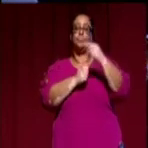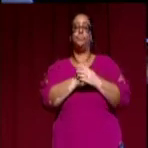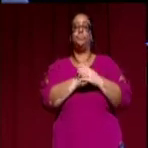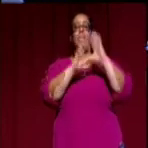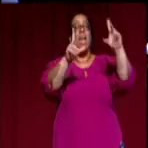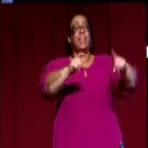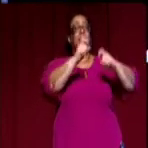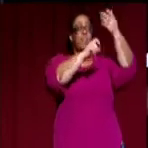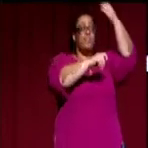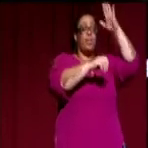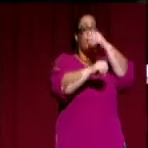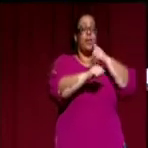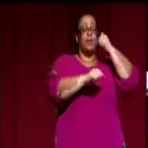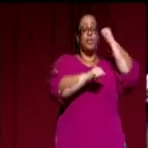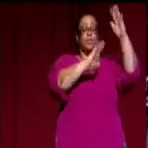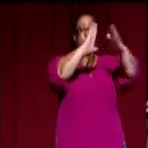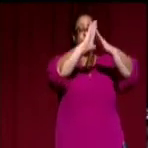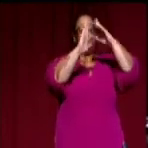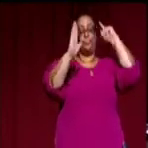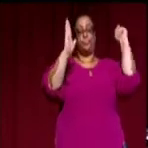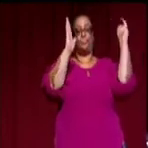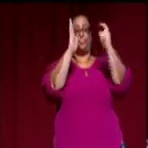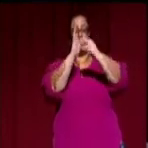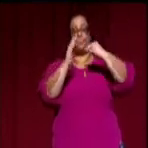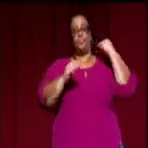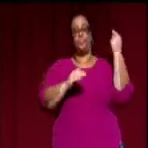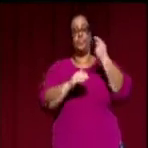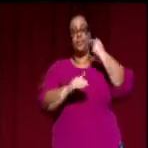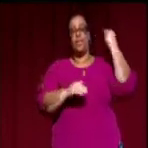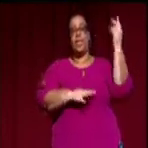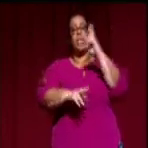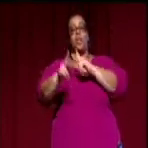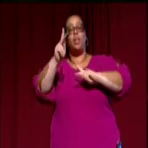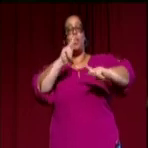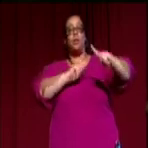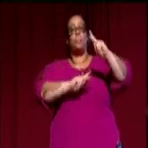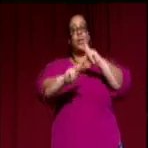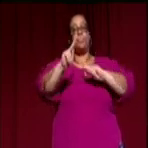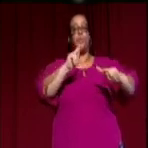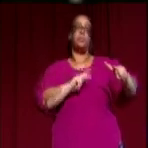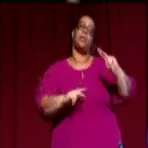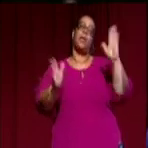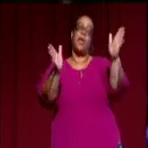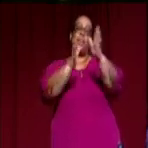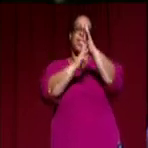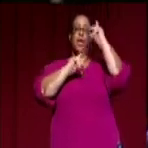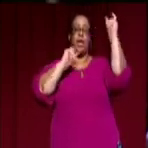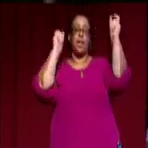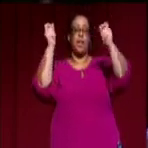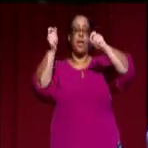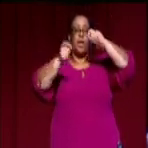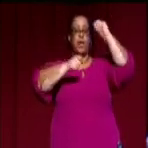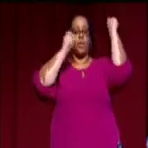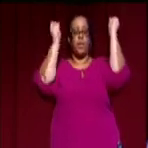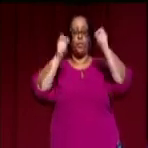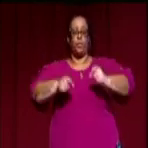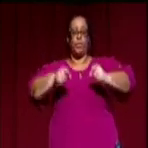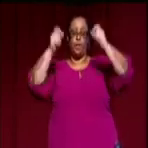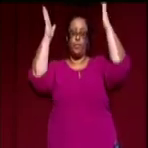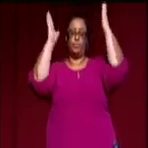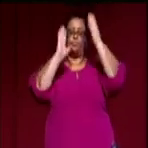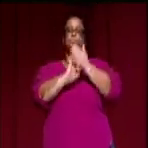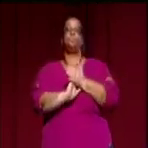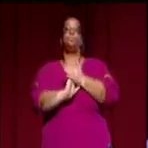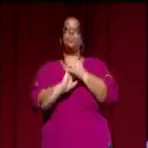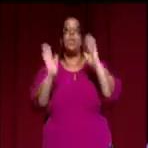ought to give God the highest praise, acknowledging him always. And all the people shout, halle, halle, halle.